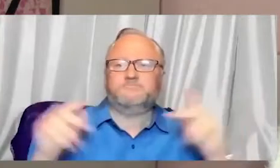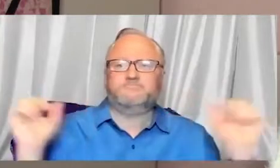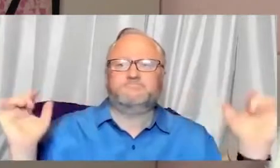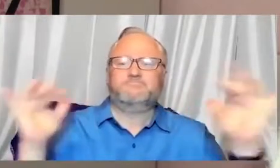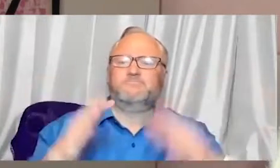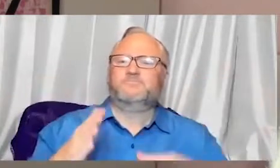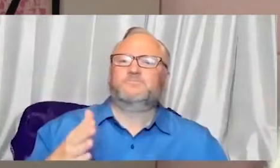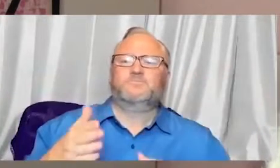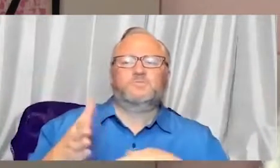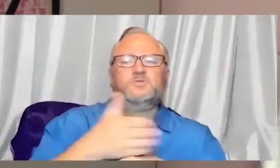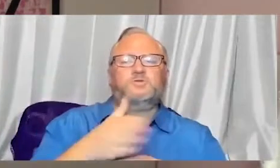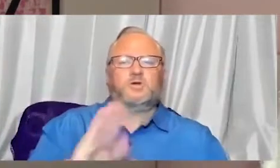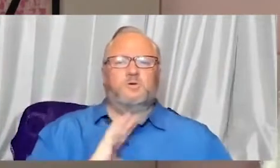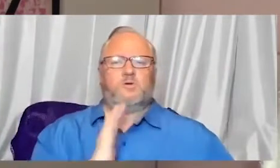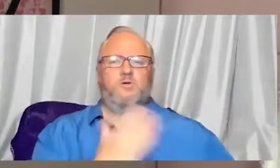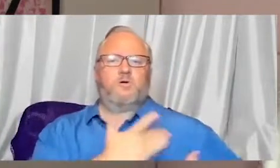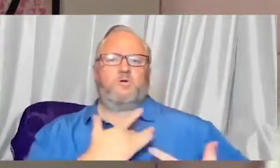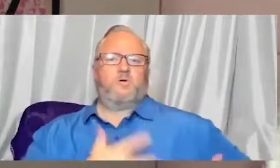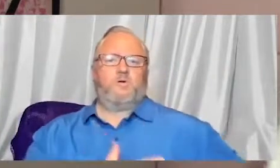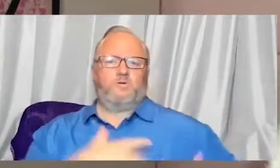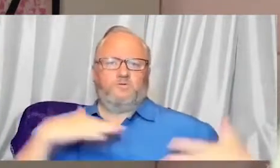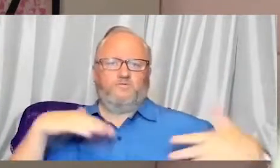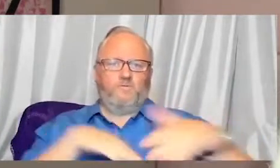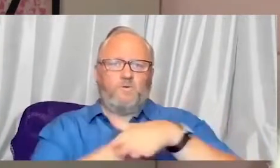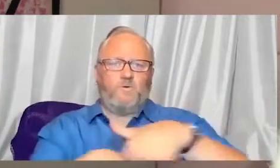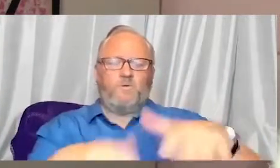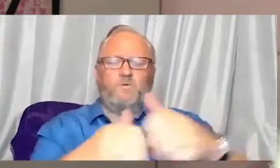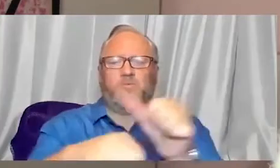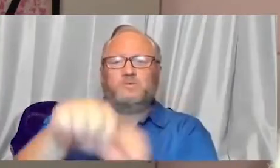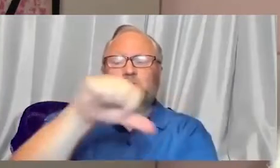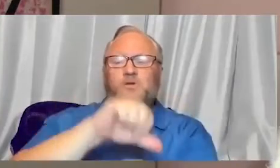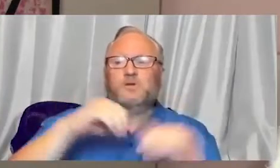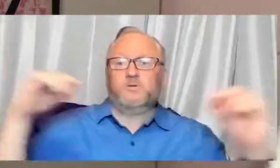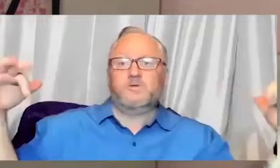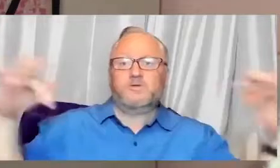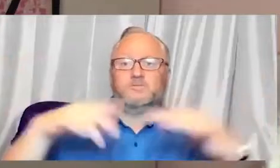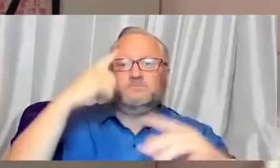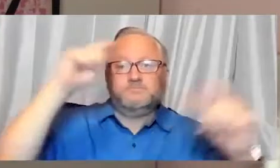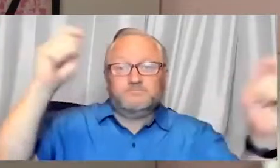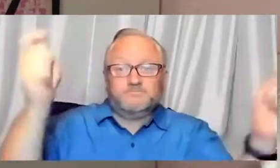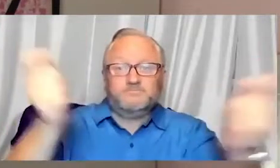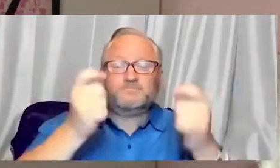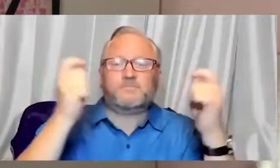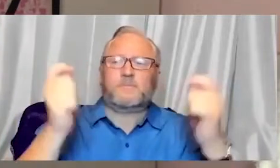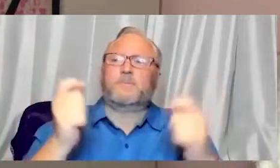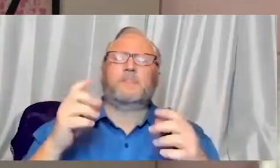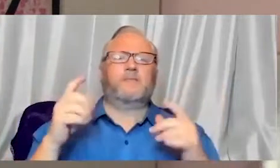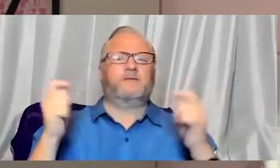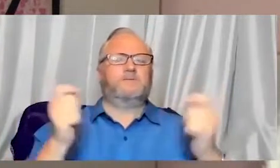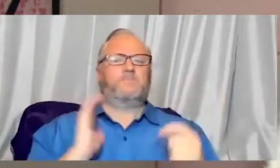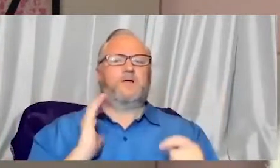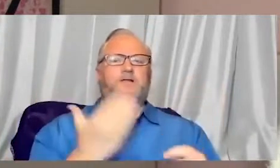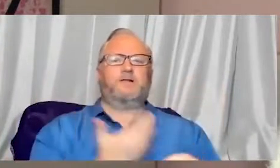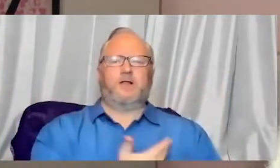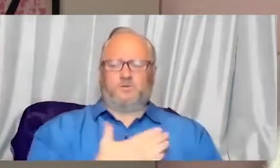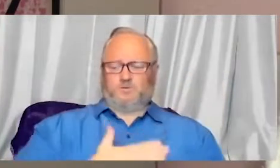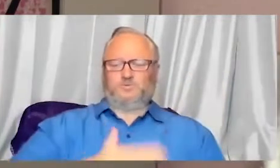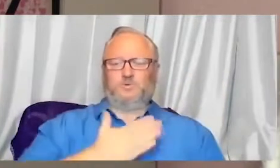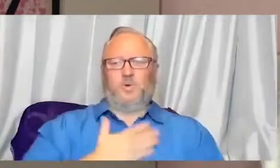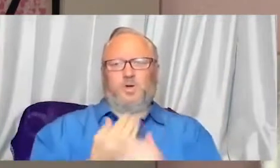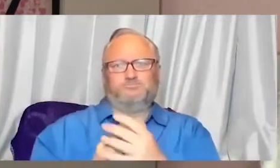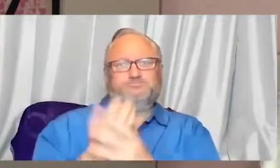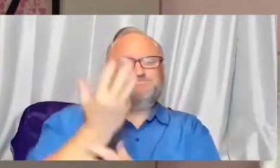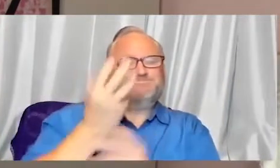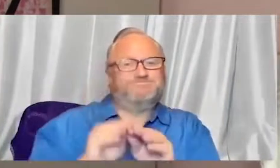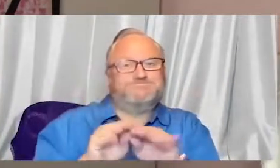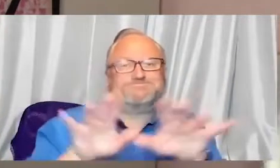another. We gather together in ritual to celebrate our fountains of joy, to hold each other through storms